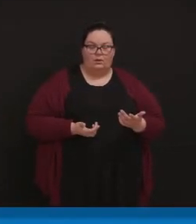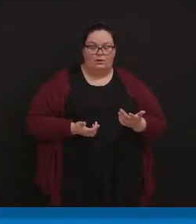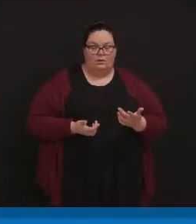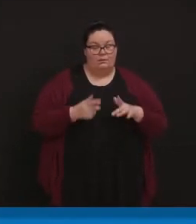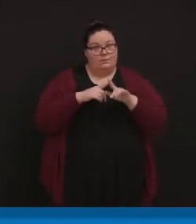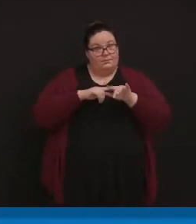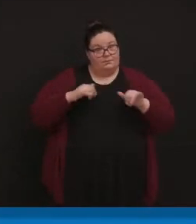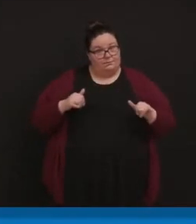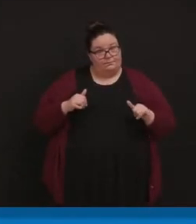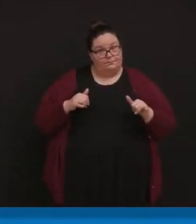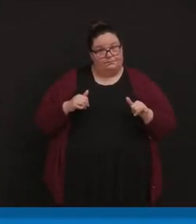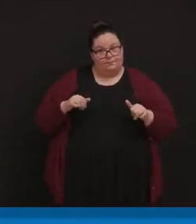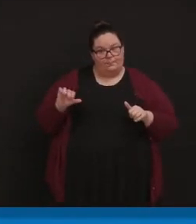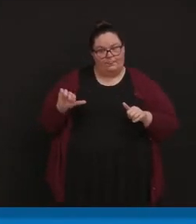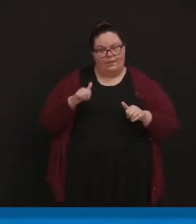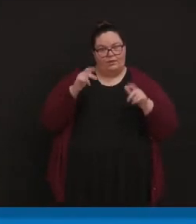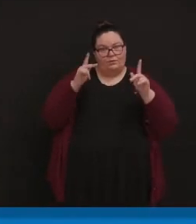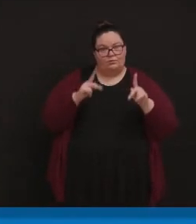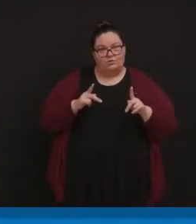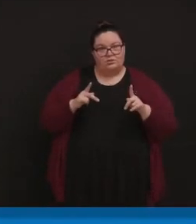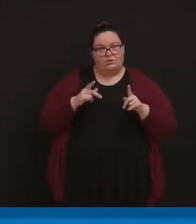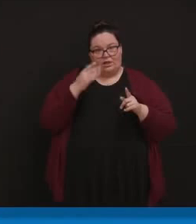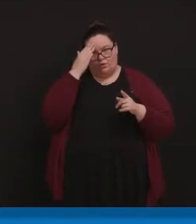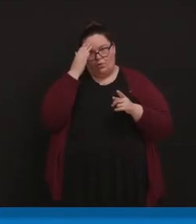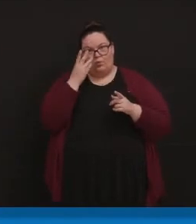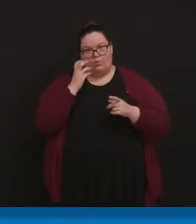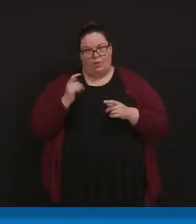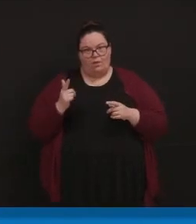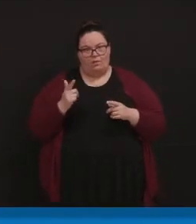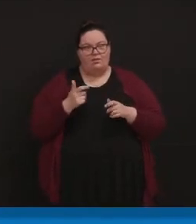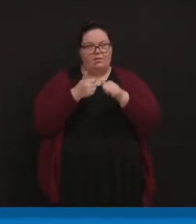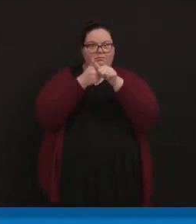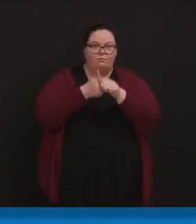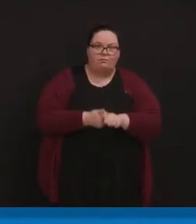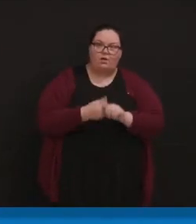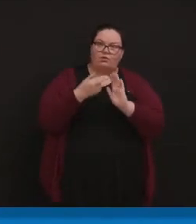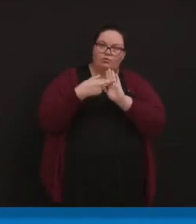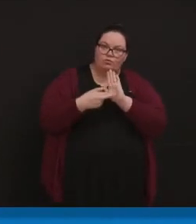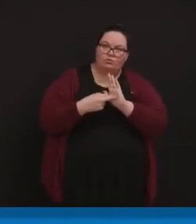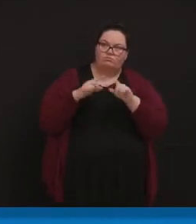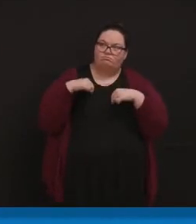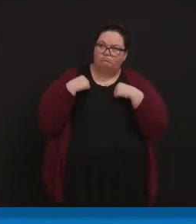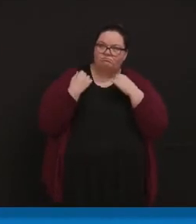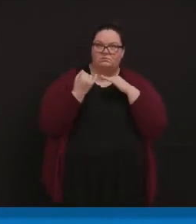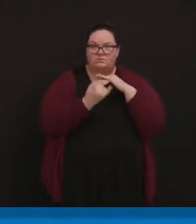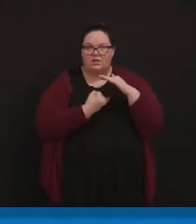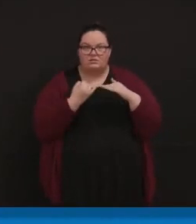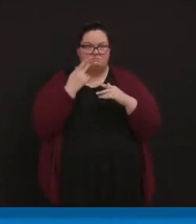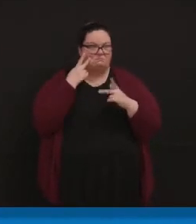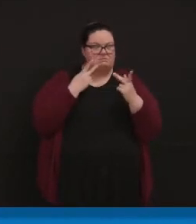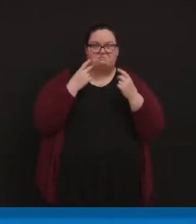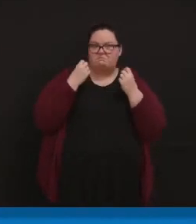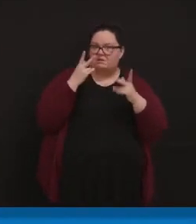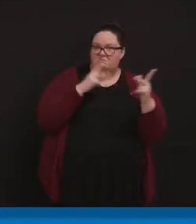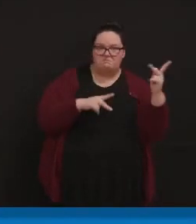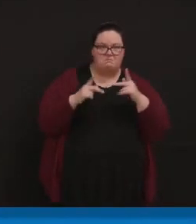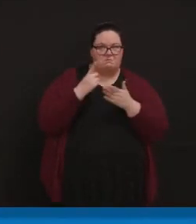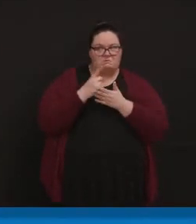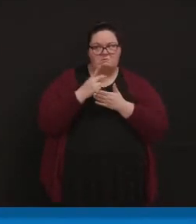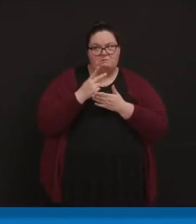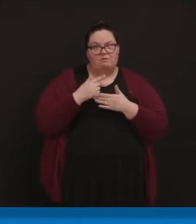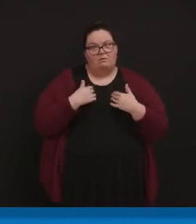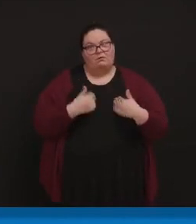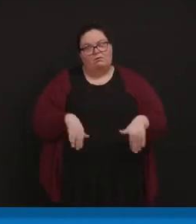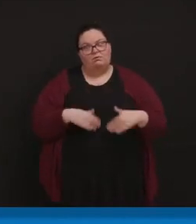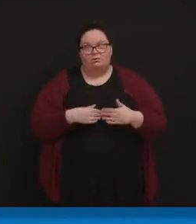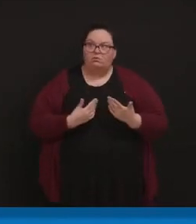Meanwhile, someone else I'm close to has been following the rules for self-isolation and more and has hardly seen anyone for weeks and weeks,